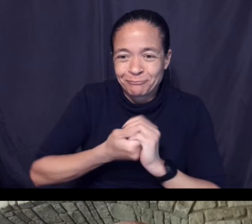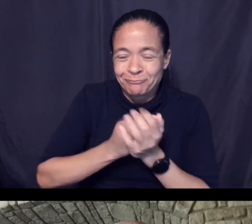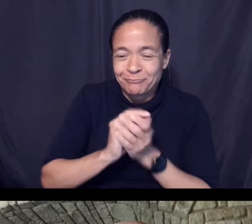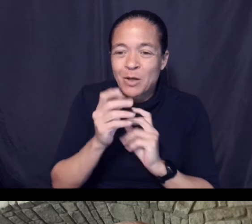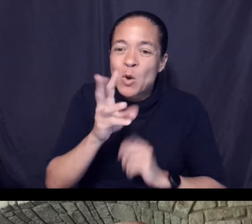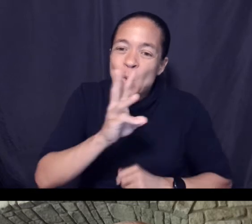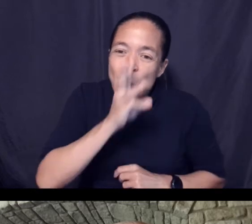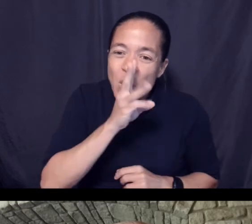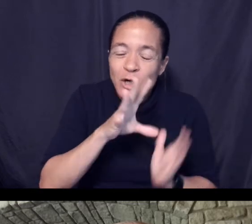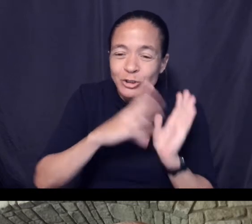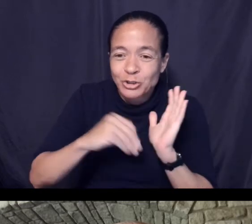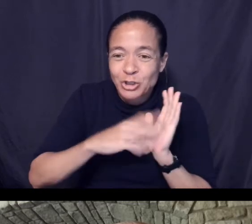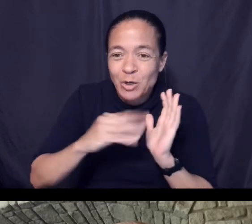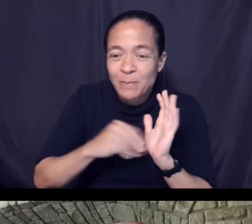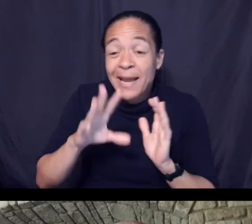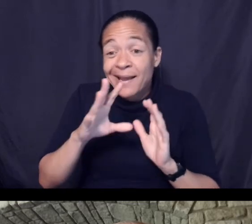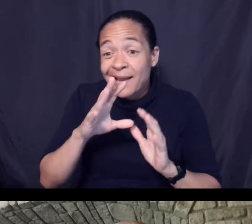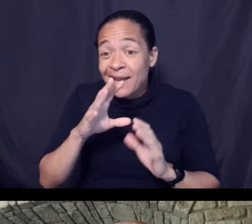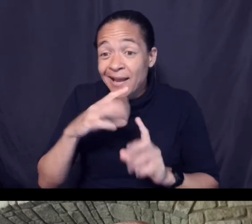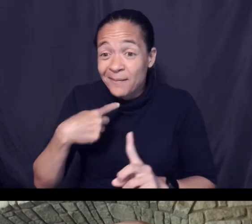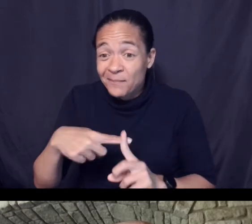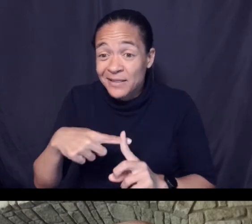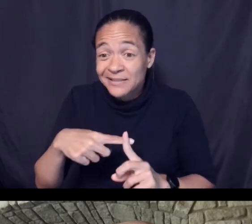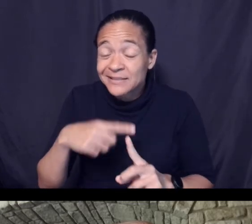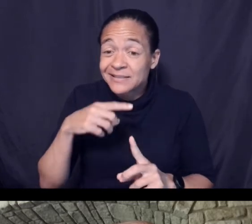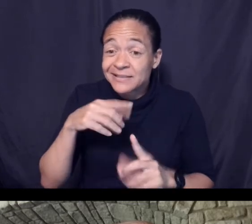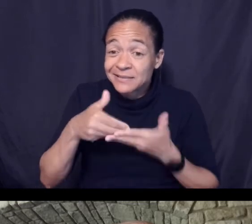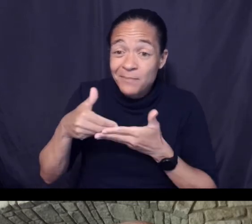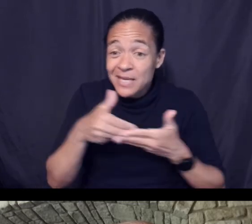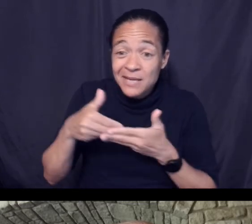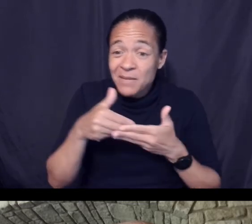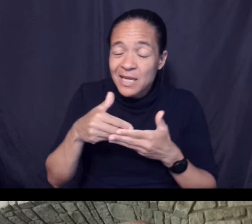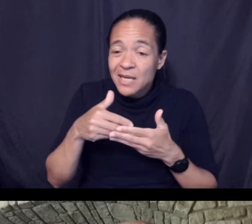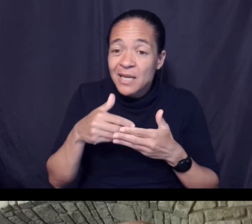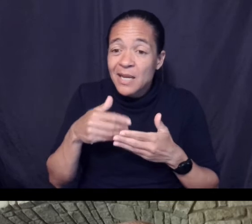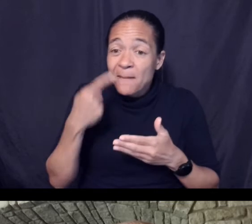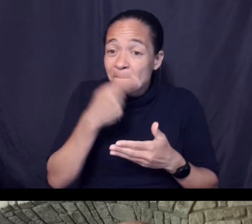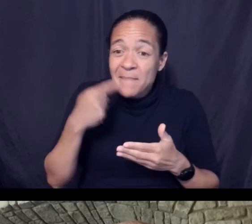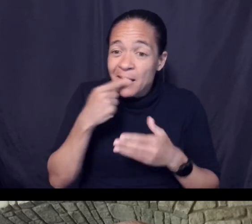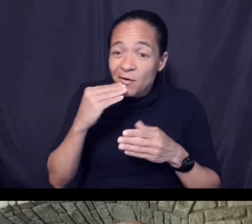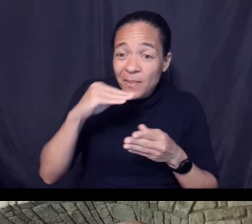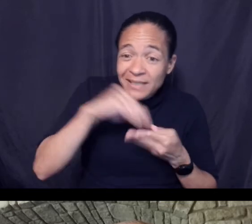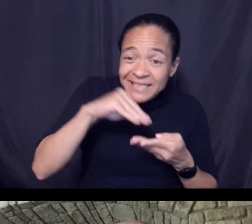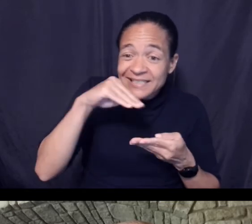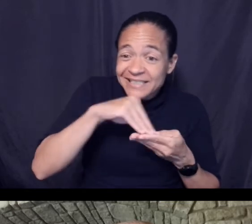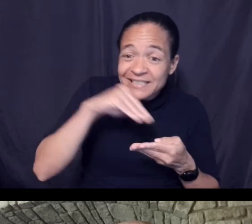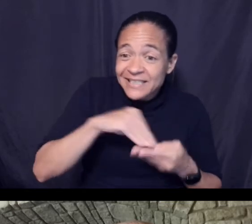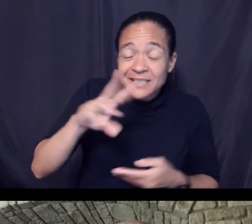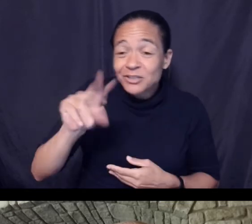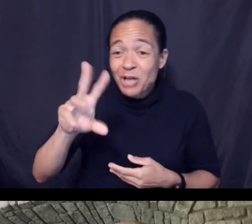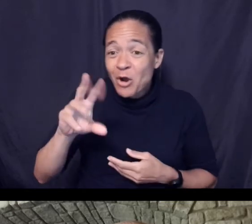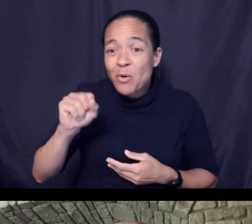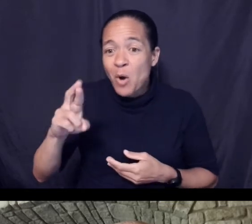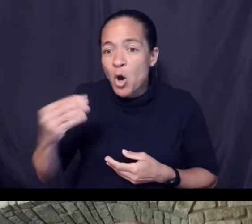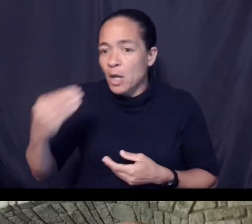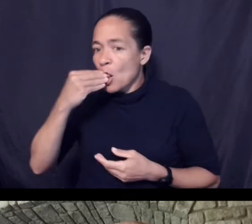hand washing with water and soap, plus not kissing the infant in or near the mouth, or putting objects or food into